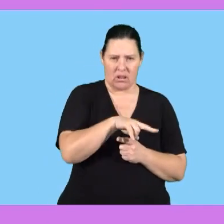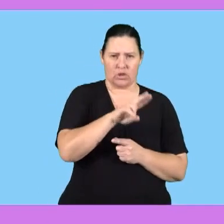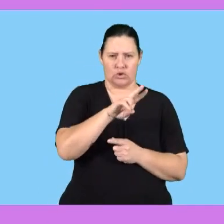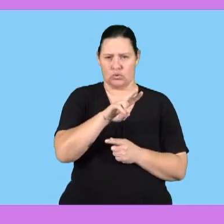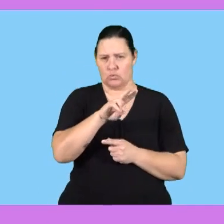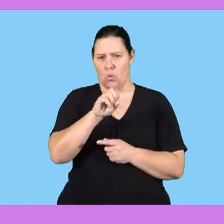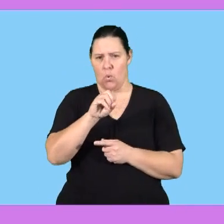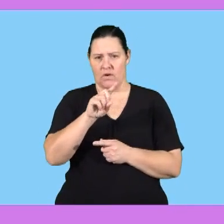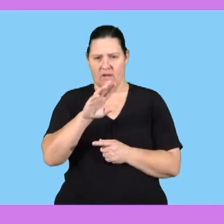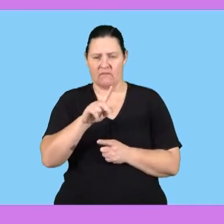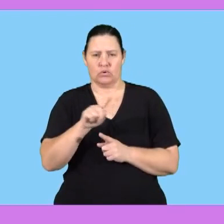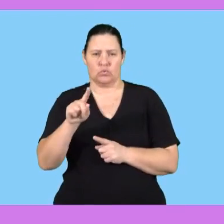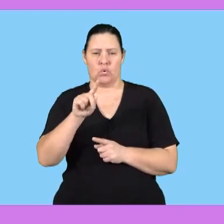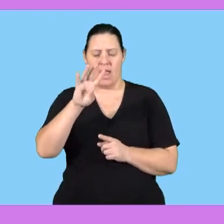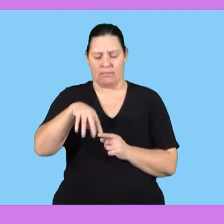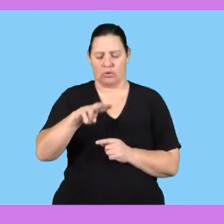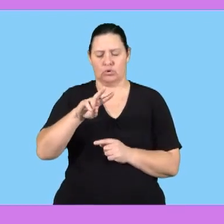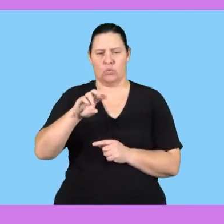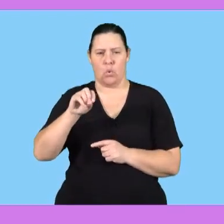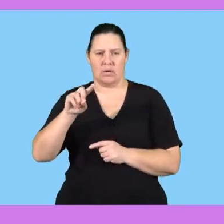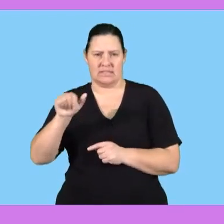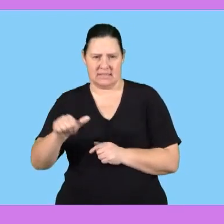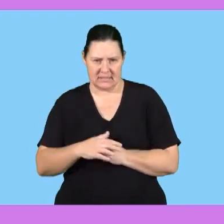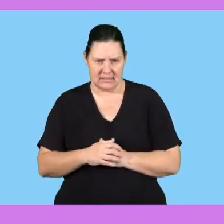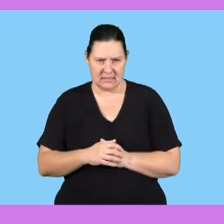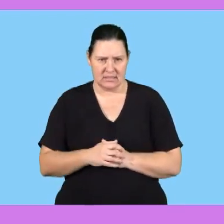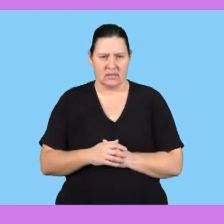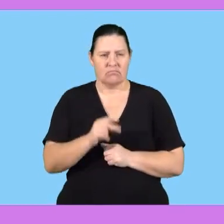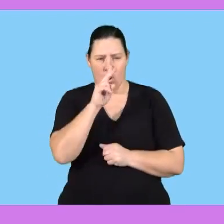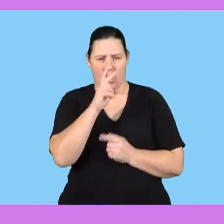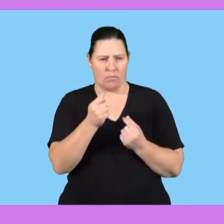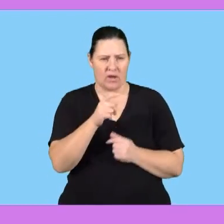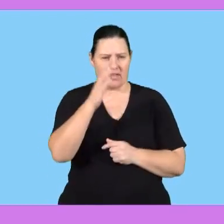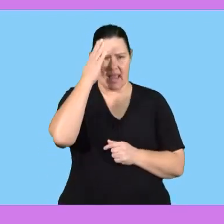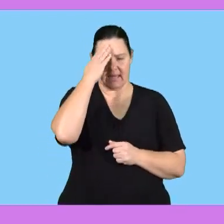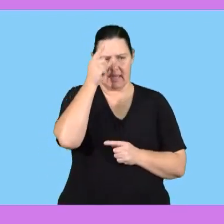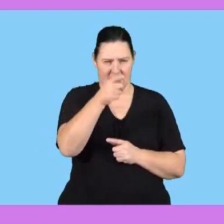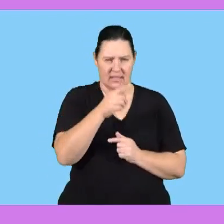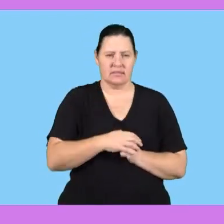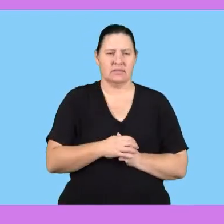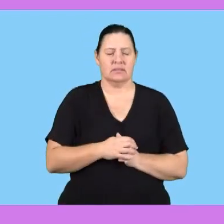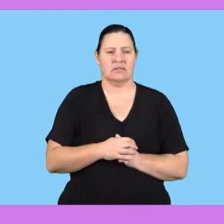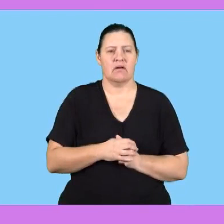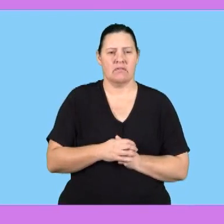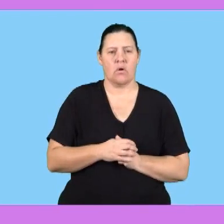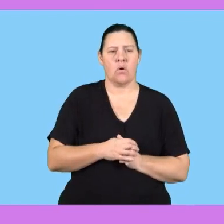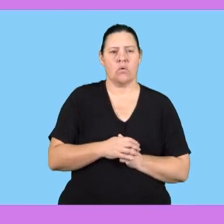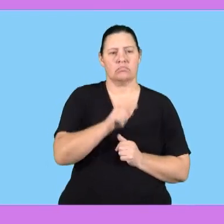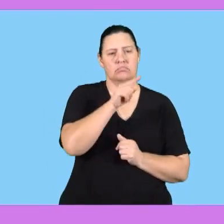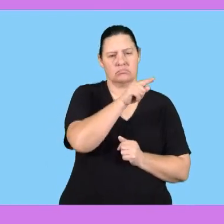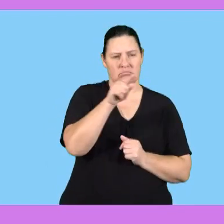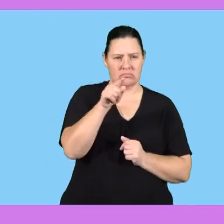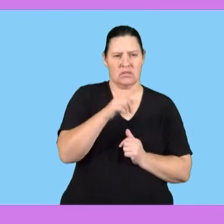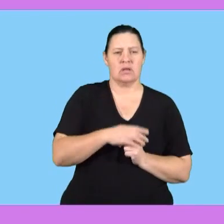April 2016. Right, so there we have our table 1. Wheat products prices, I'm looking at the heading of this table,